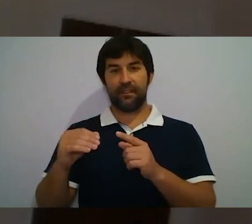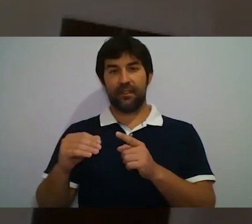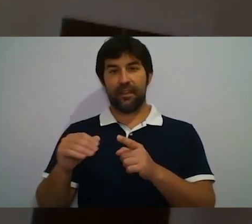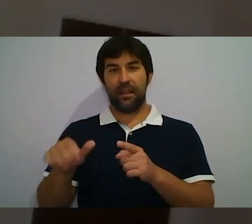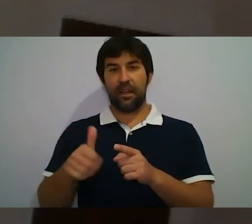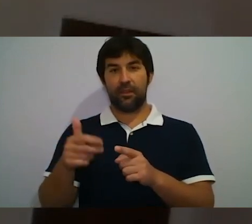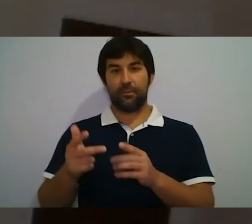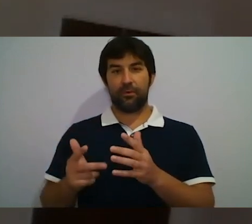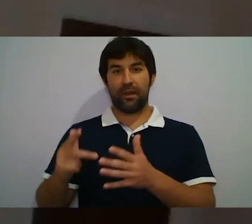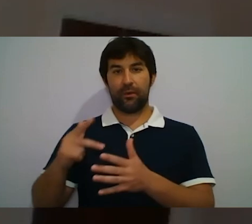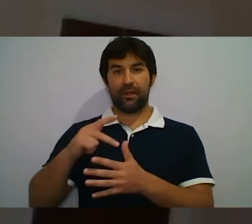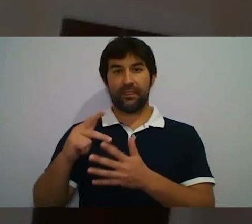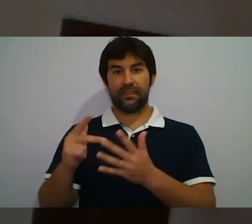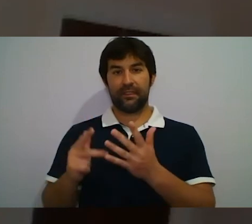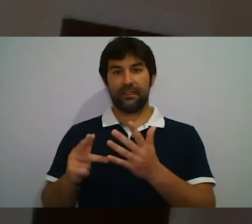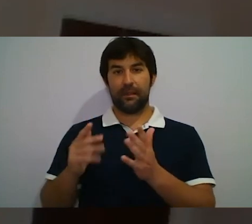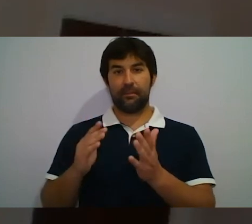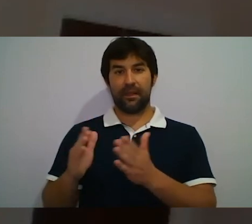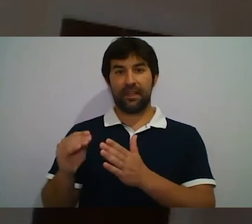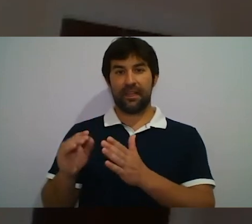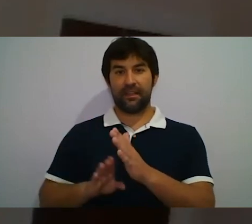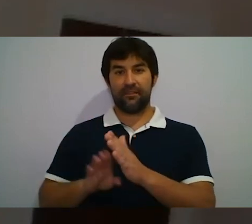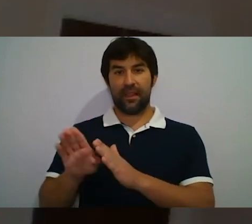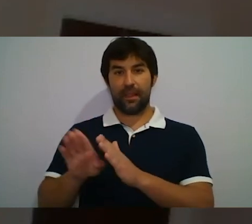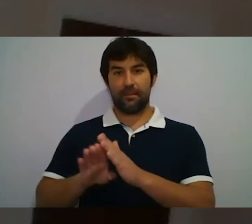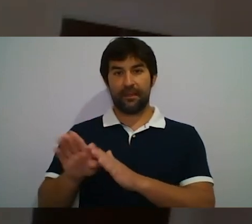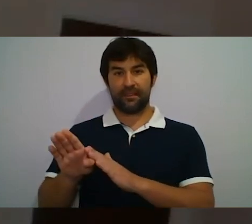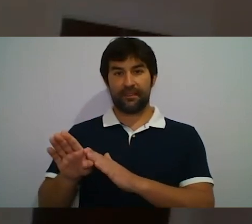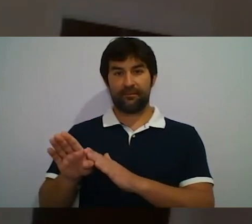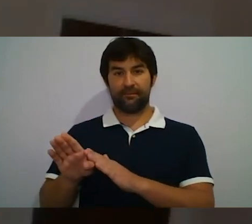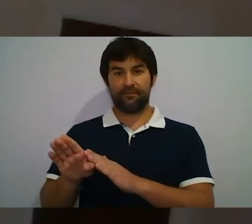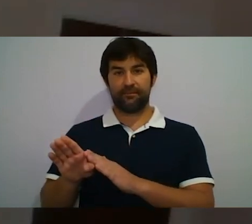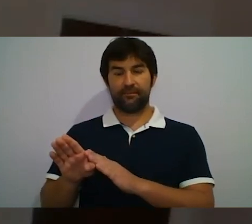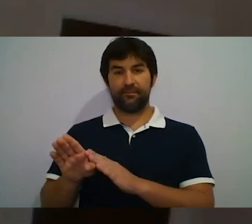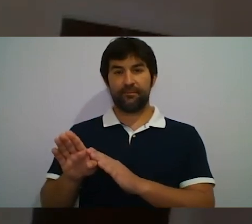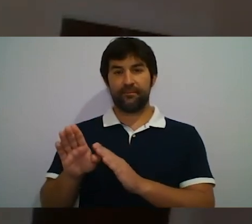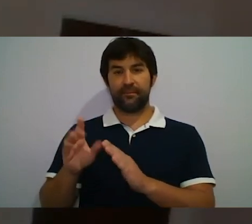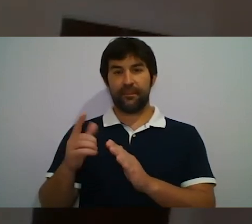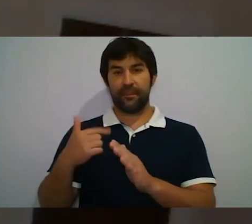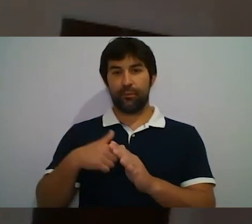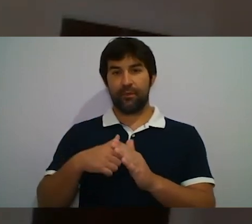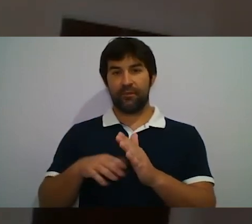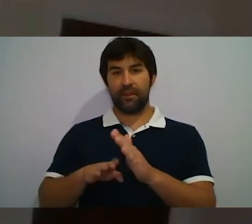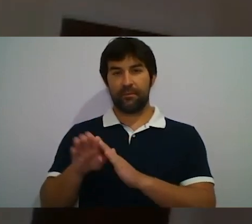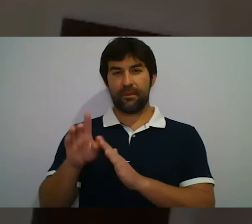Infrastructure to be able to get done. So even if it's not included in the capital budget, because we may not be paying